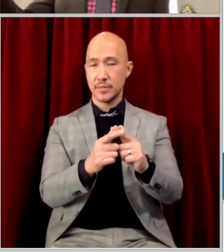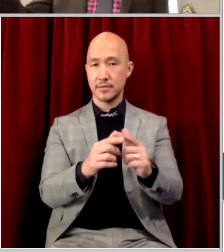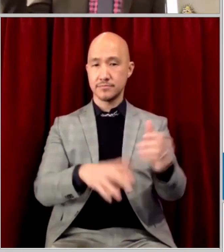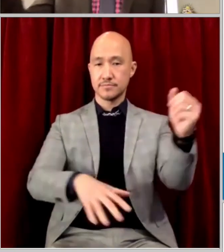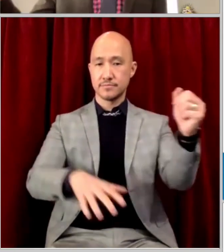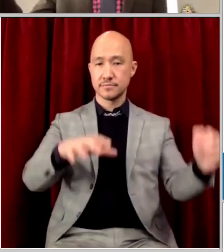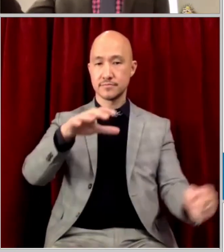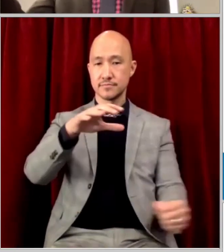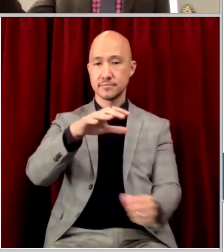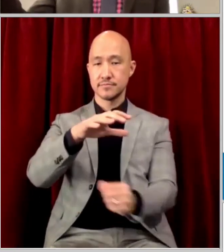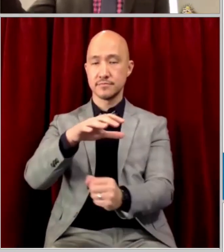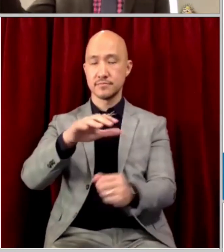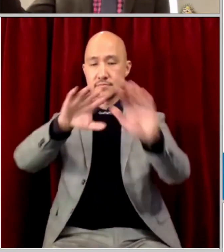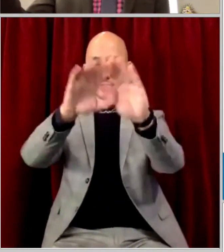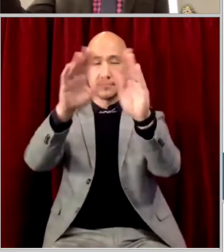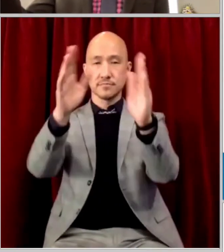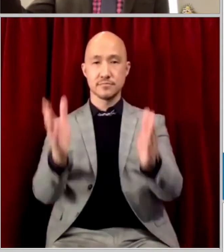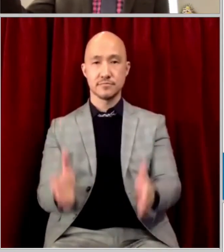candle, what's going to happen?